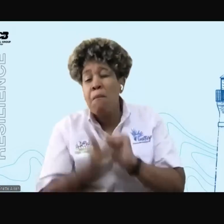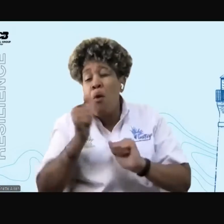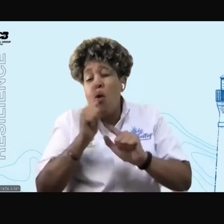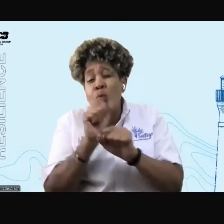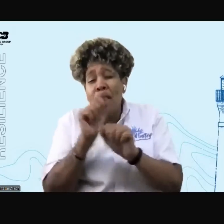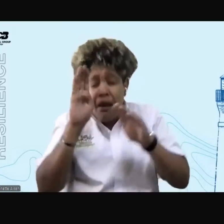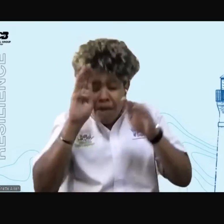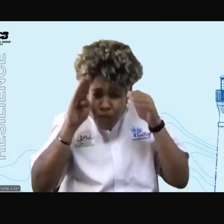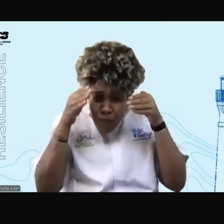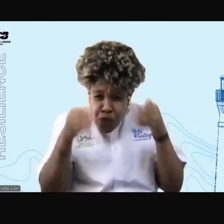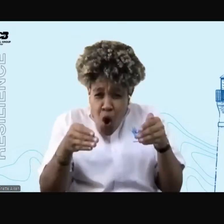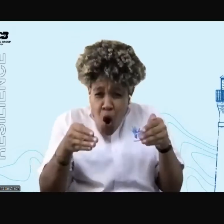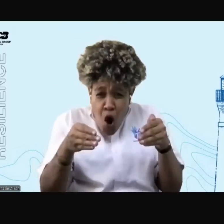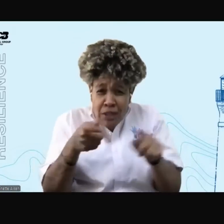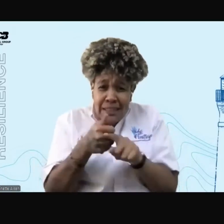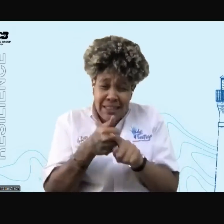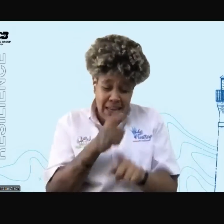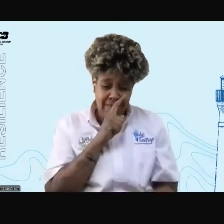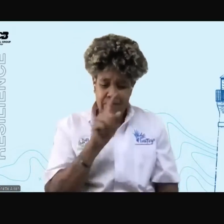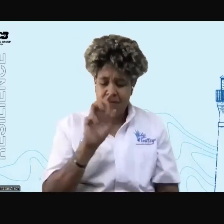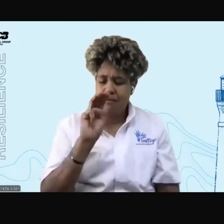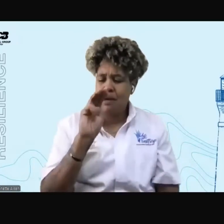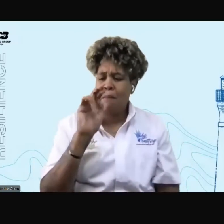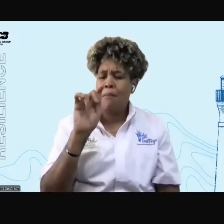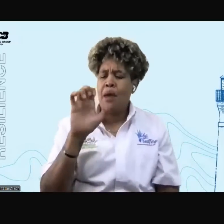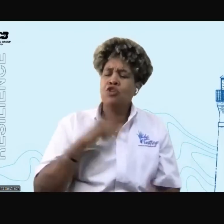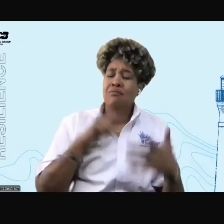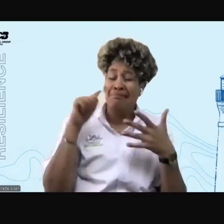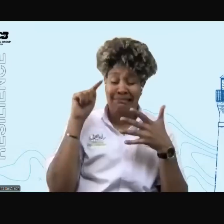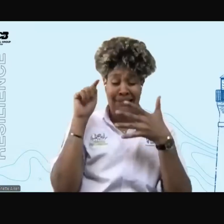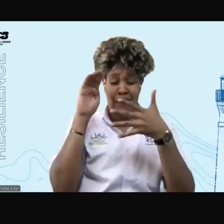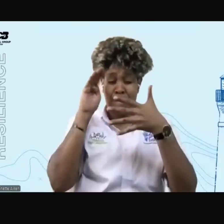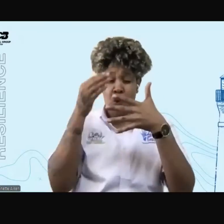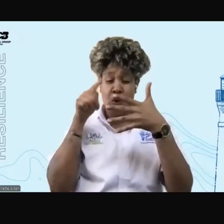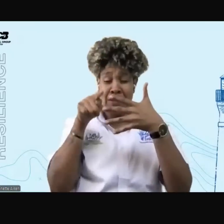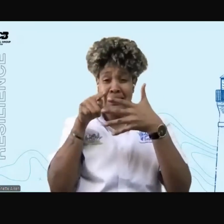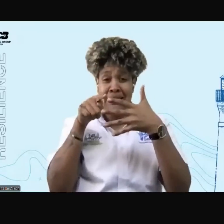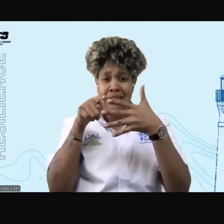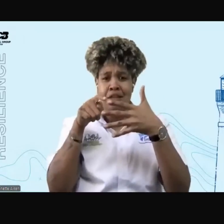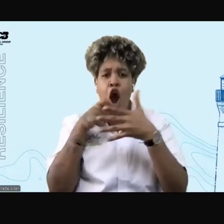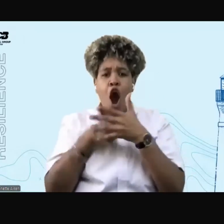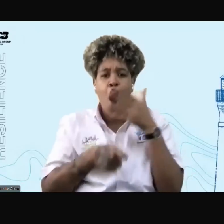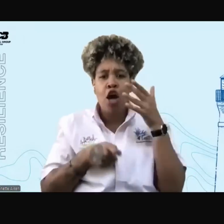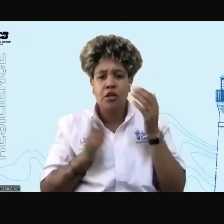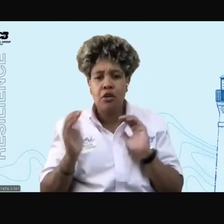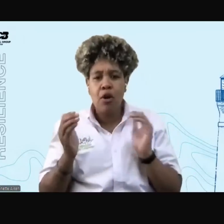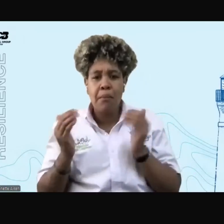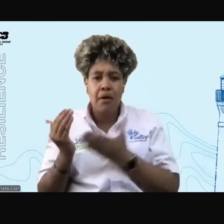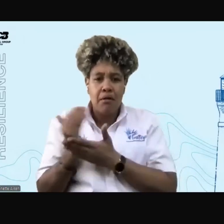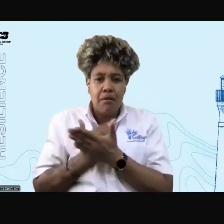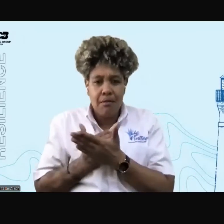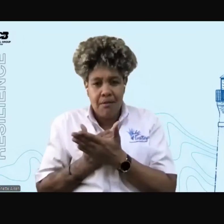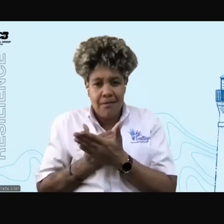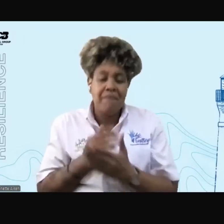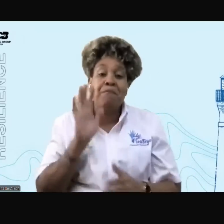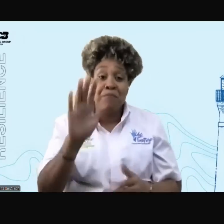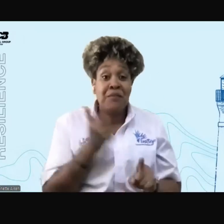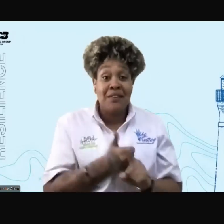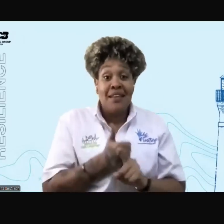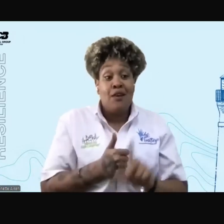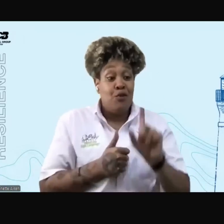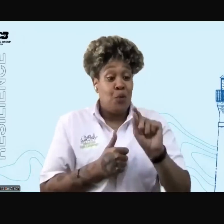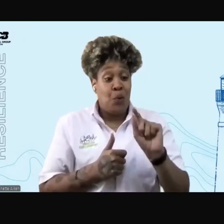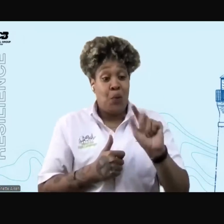focused metric I look at is the cost to income ratio. So in